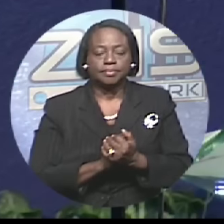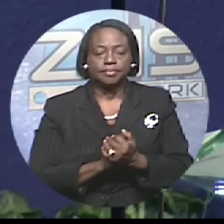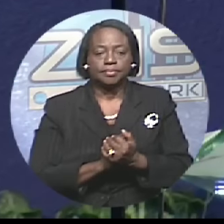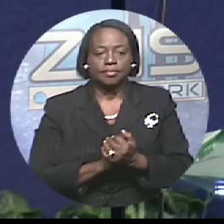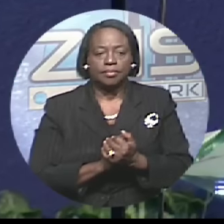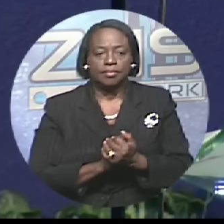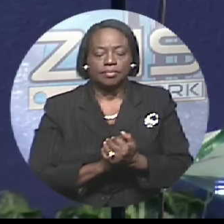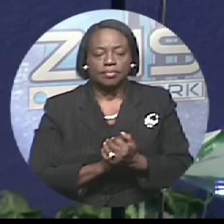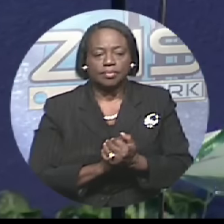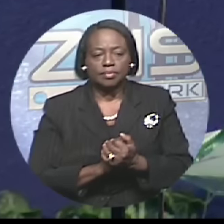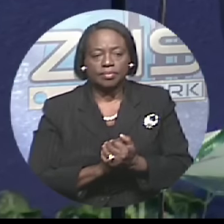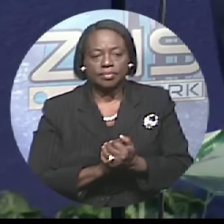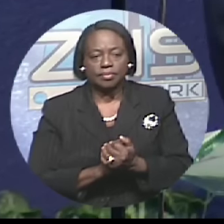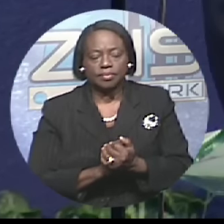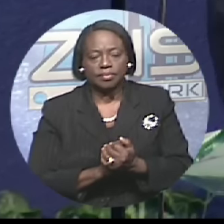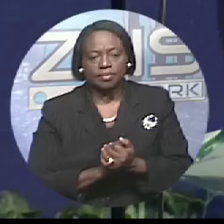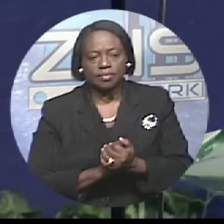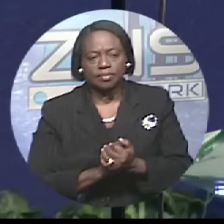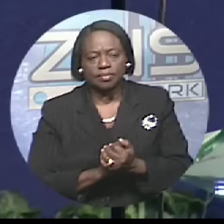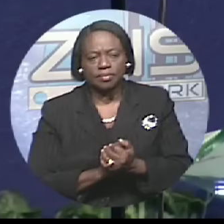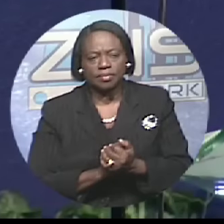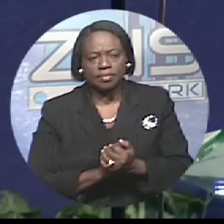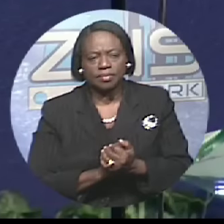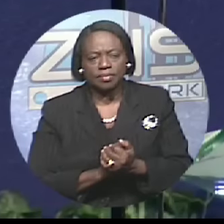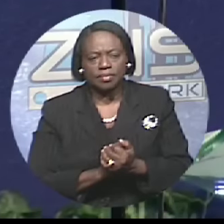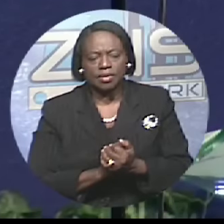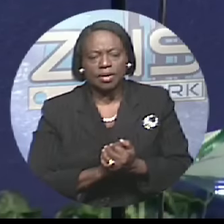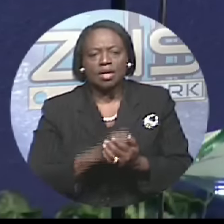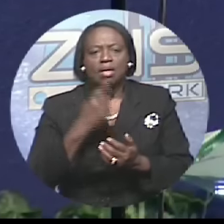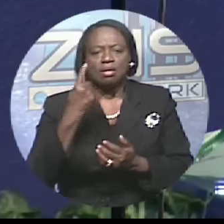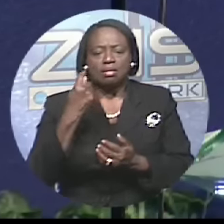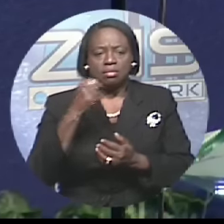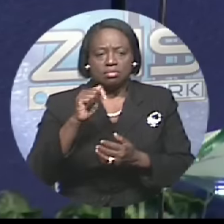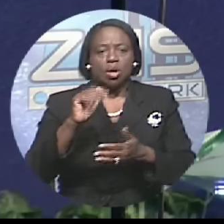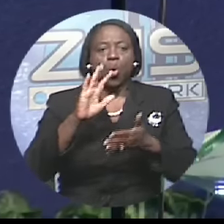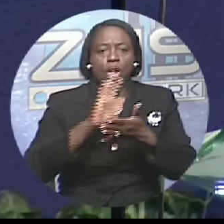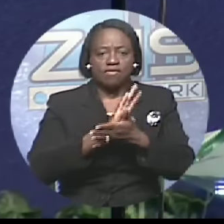He said something else. He said the qualifications.